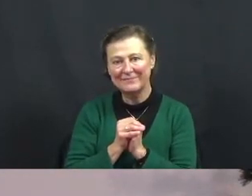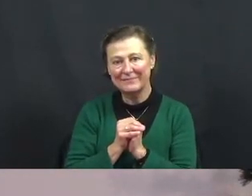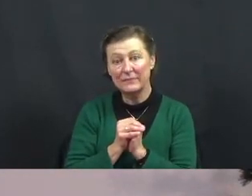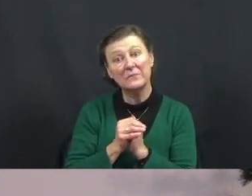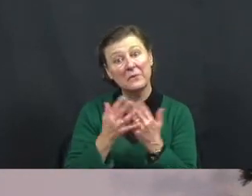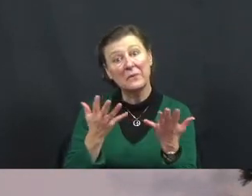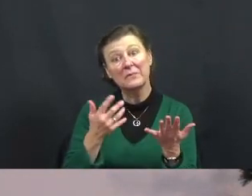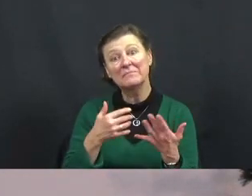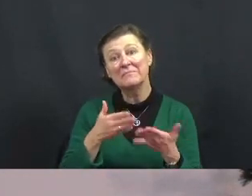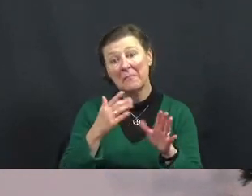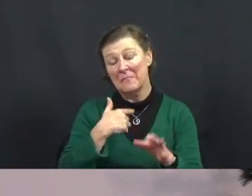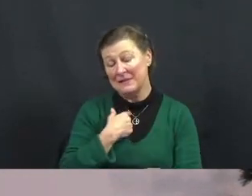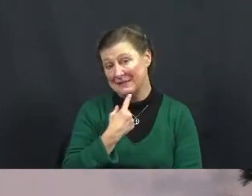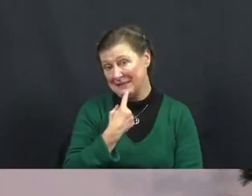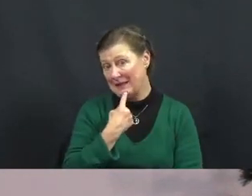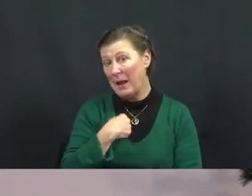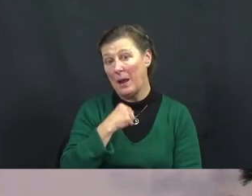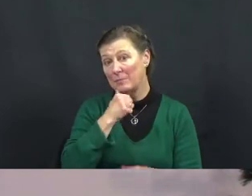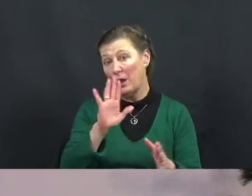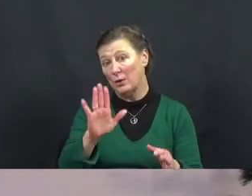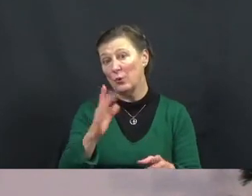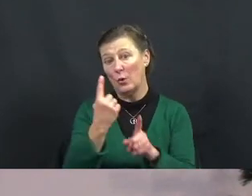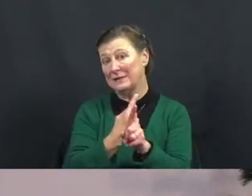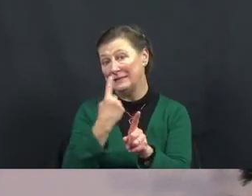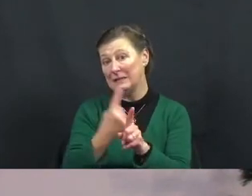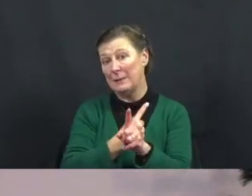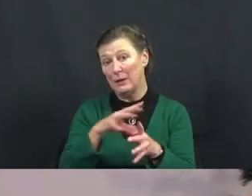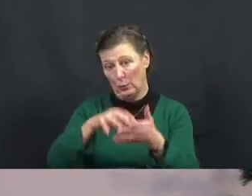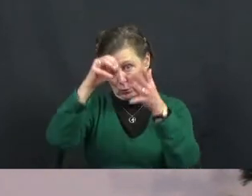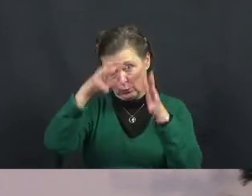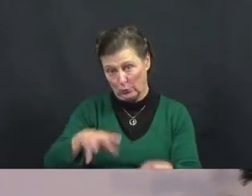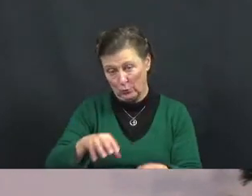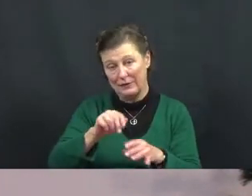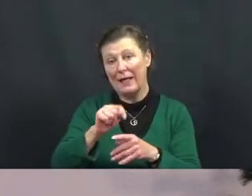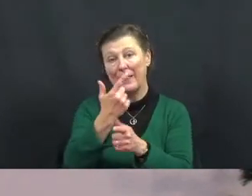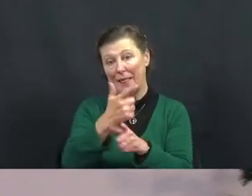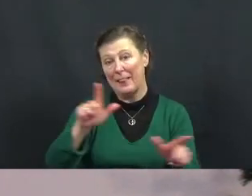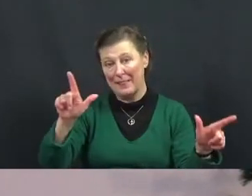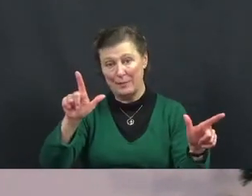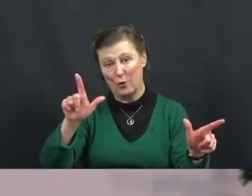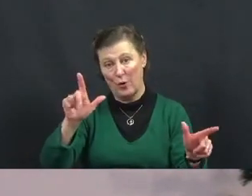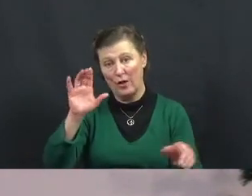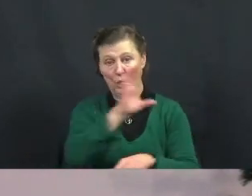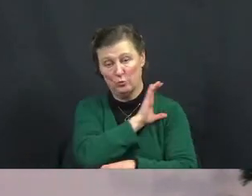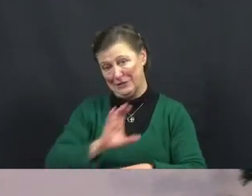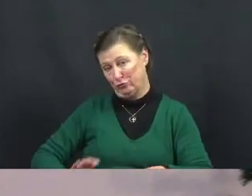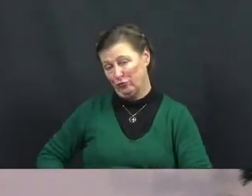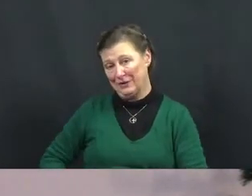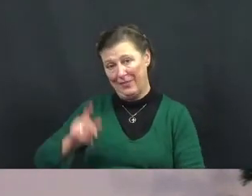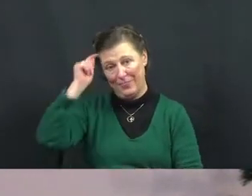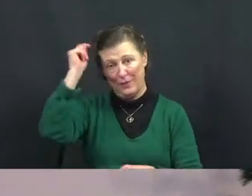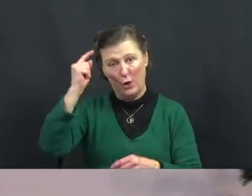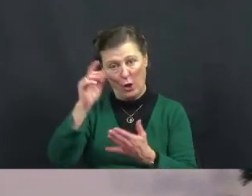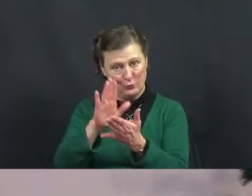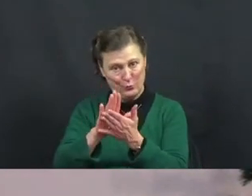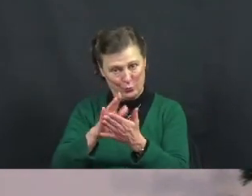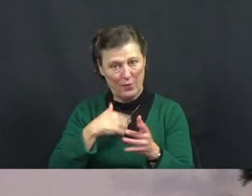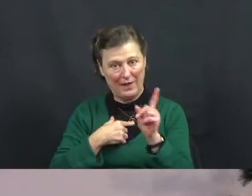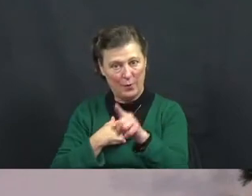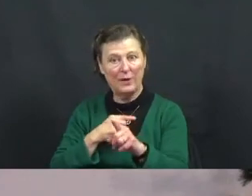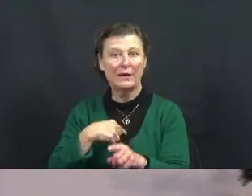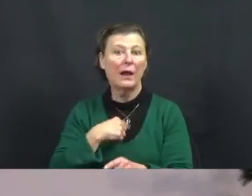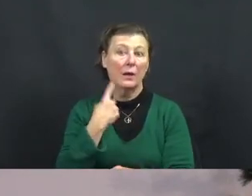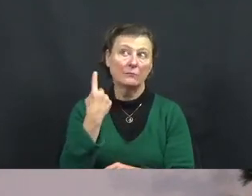Suffice it to say that I was not your typical student at the liberal Christian theology school I attended. I was usually the sole